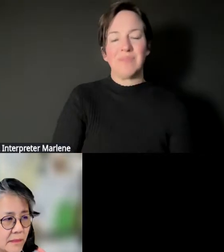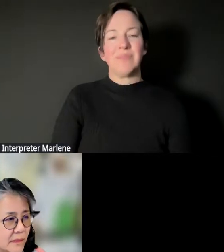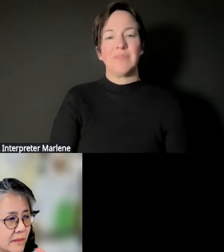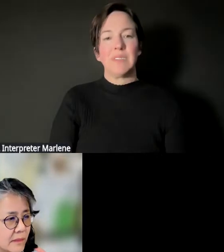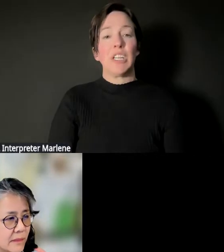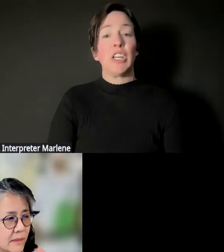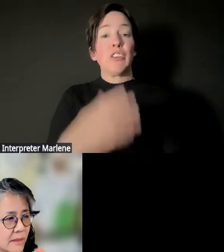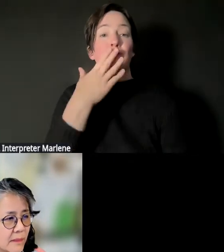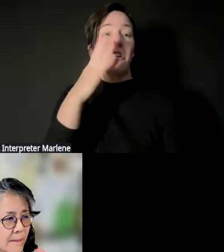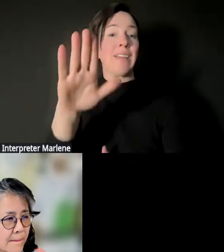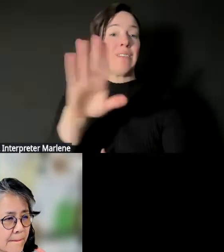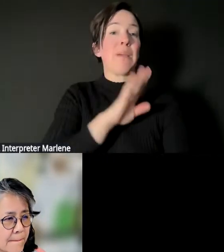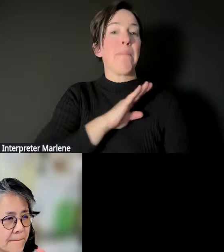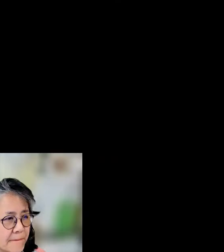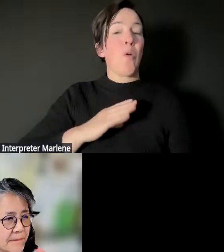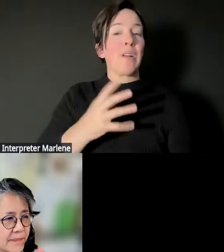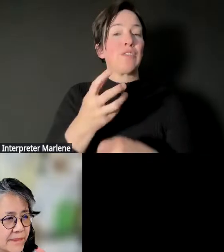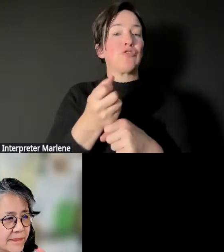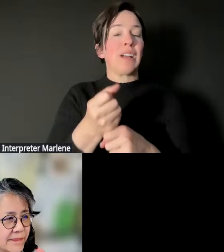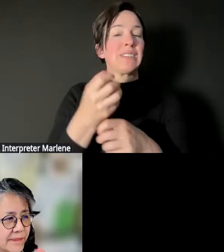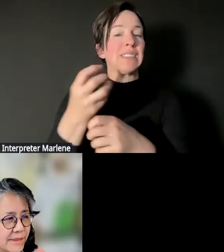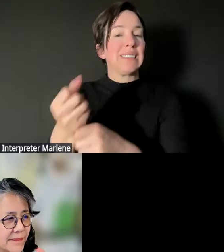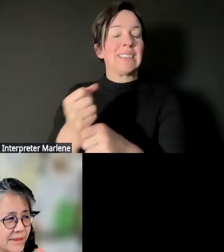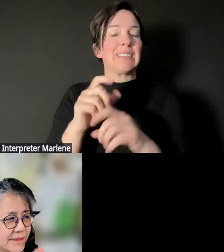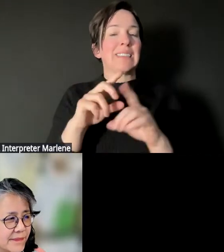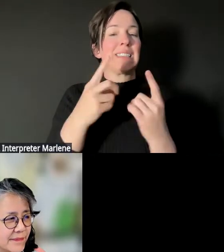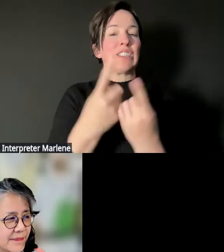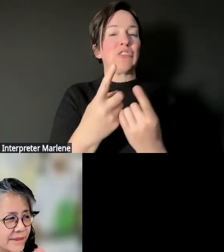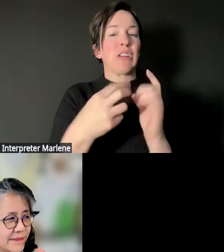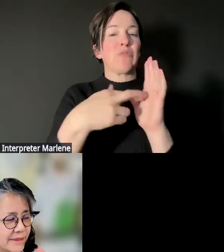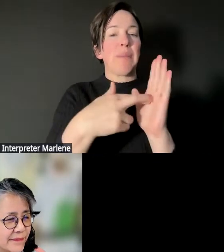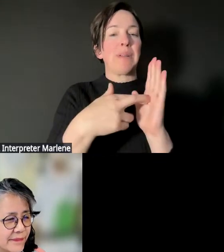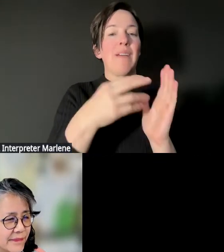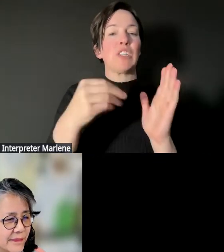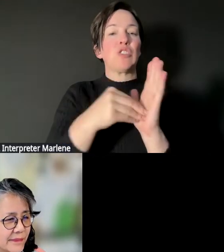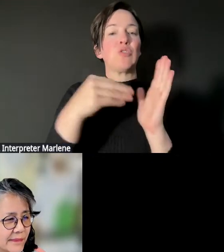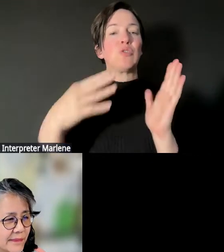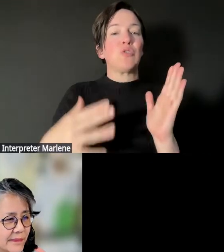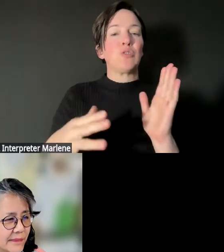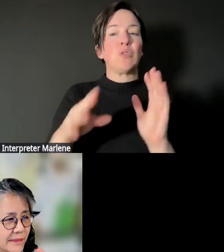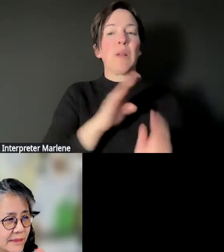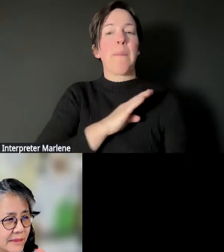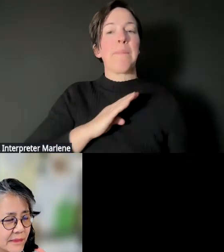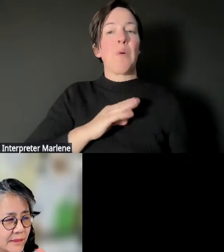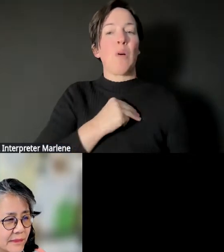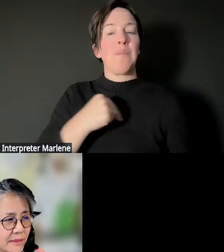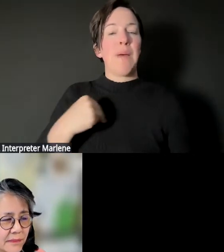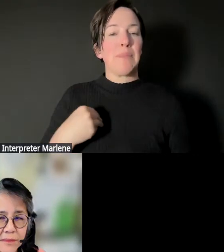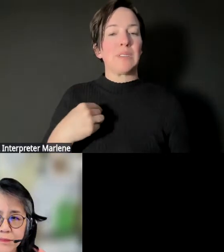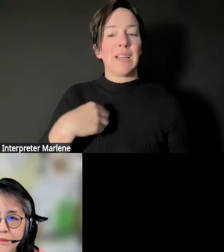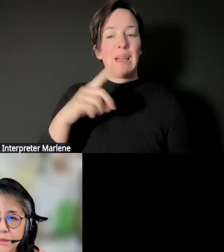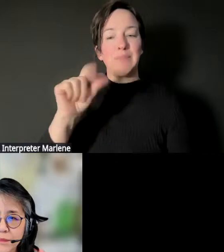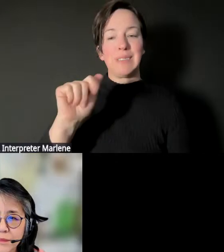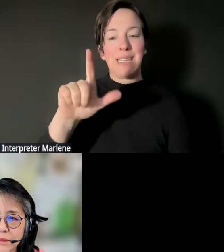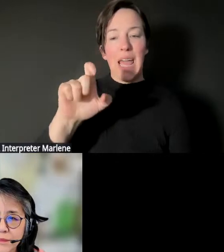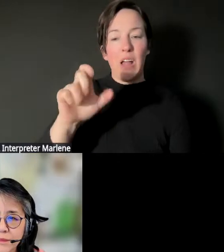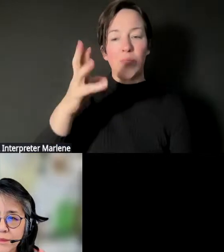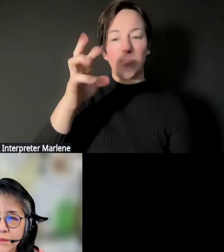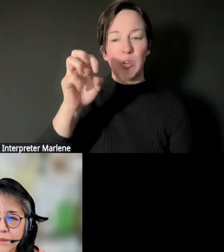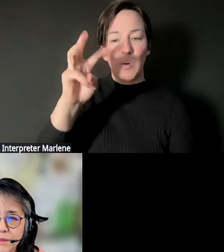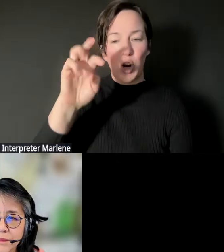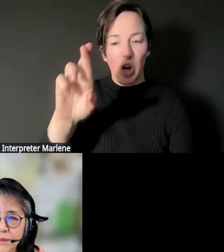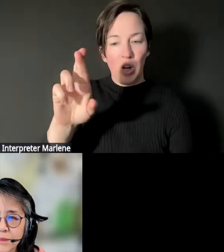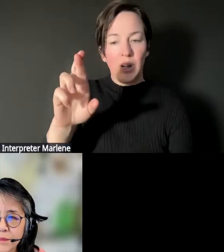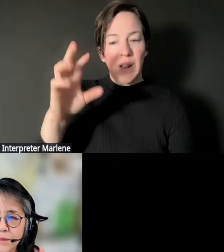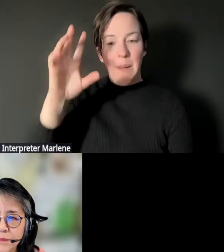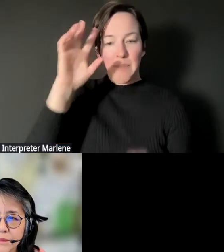Good evening, Board of Trustees, District Representatives, and Student Board members. I'm Dale Brewer, President of CSEA Chapter 519 here at San